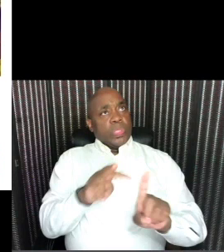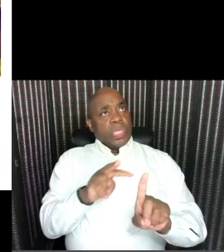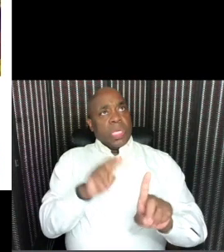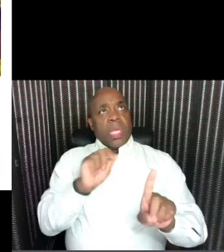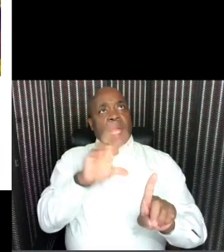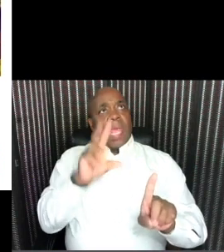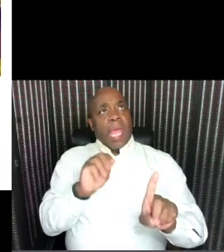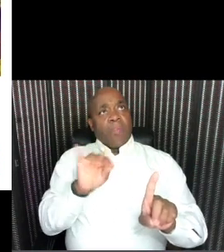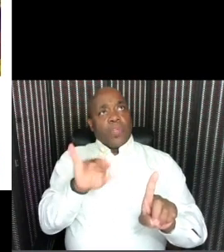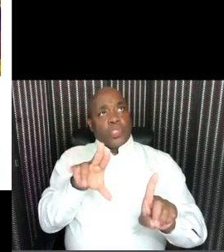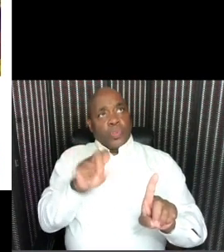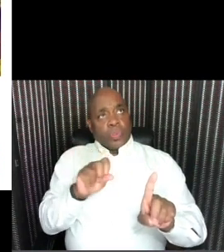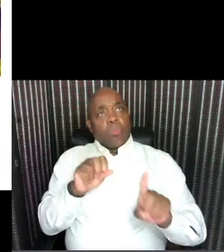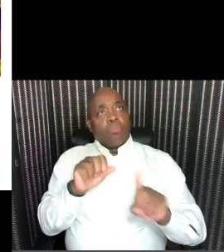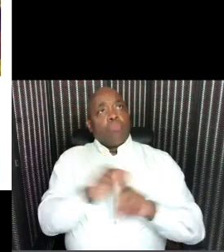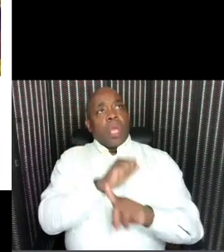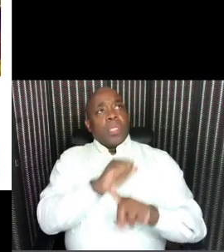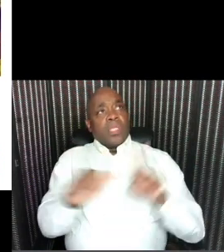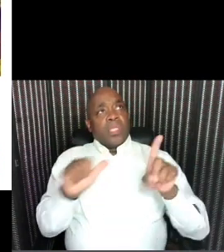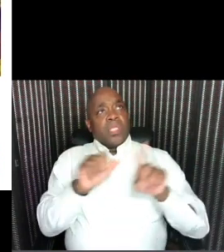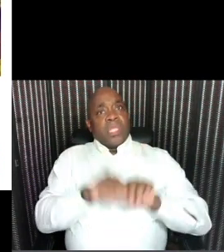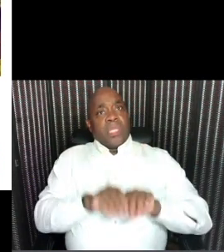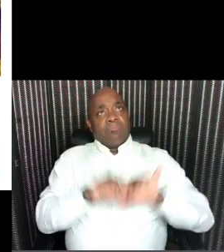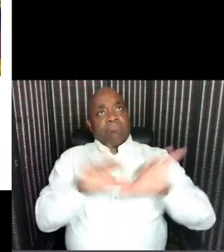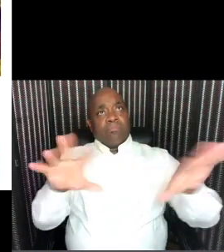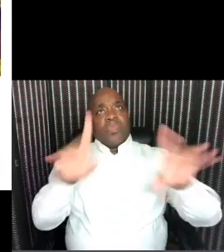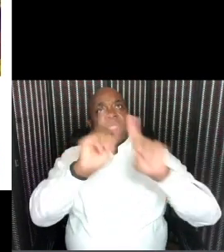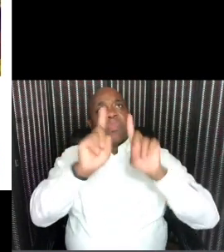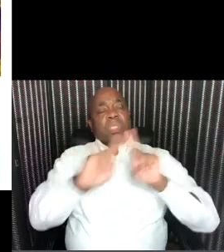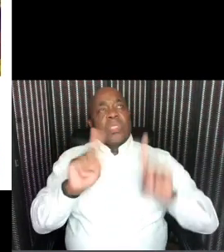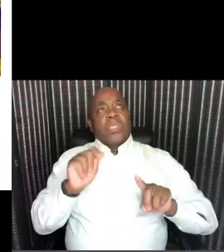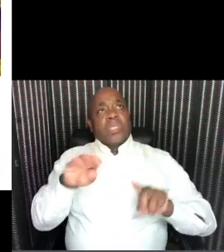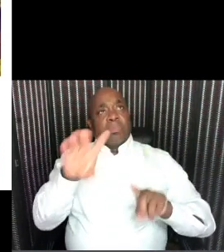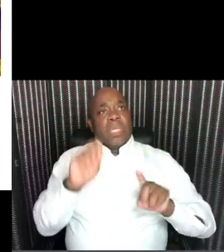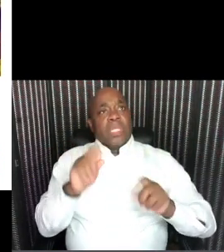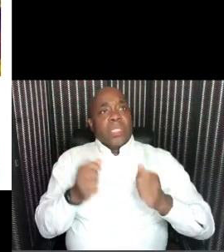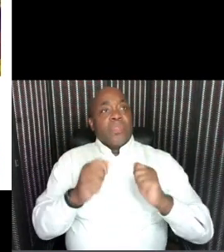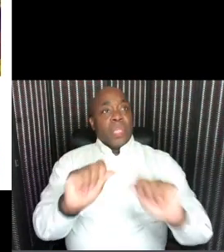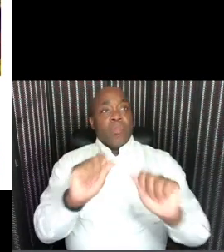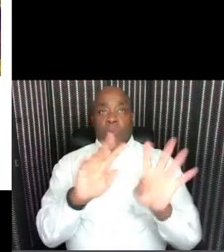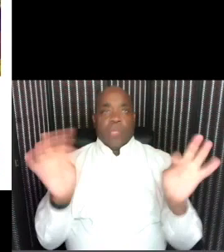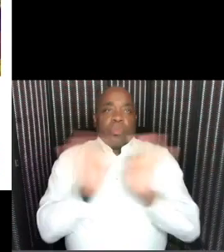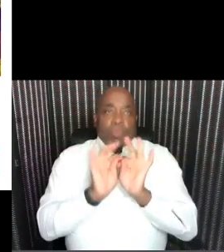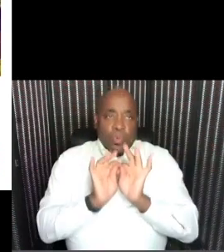of practices that cut across multiple spaces of endeavor is an important one.